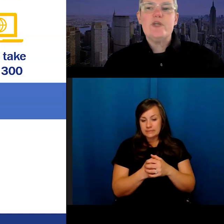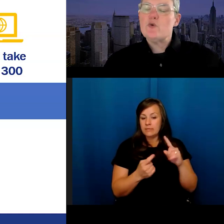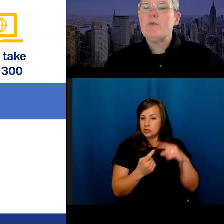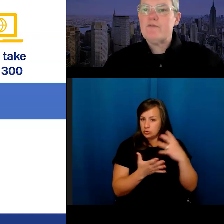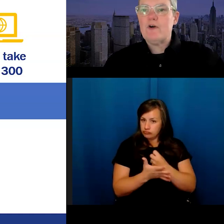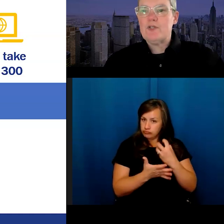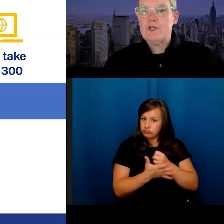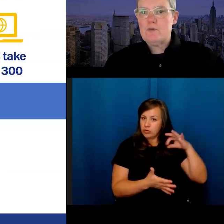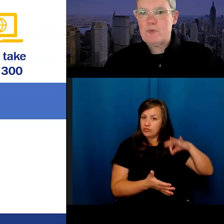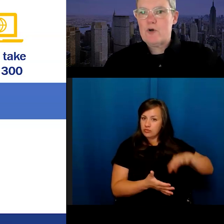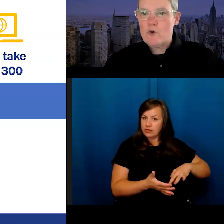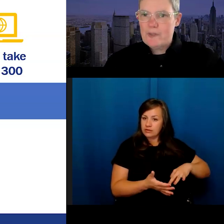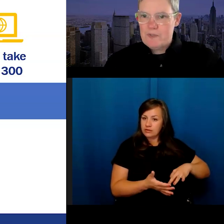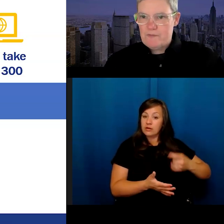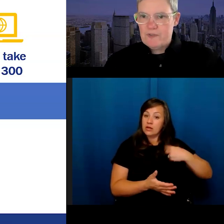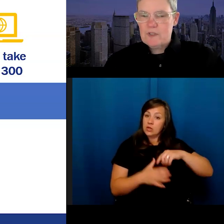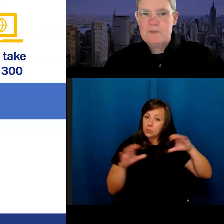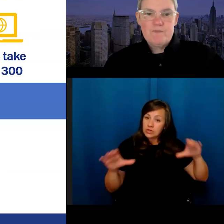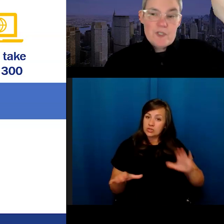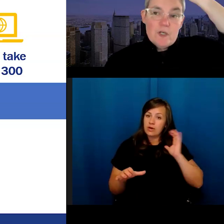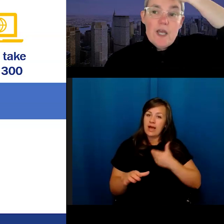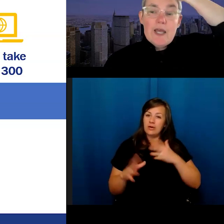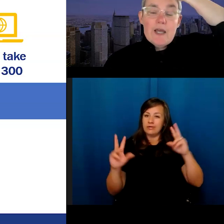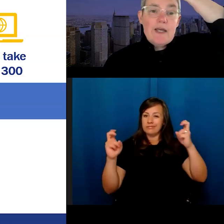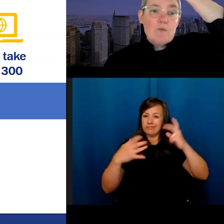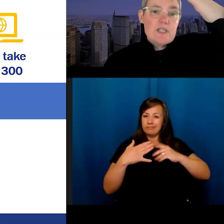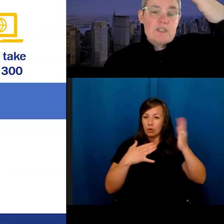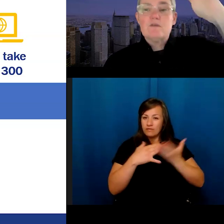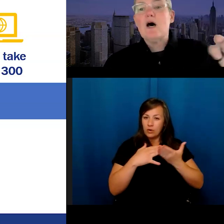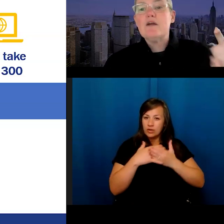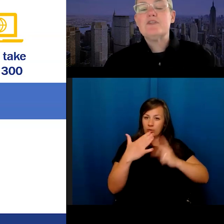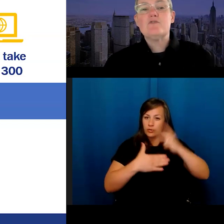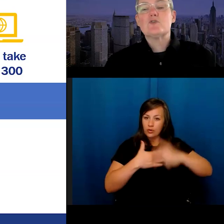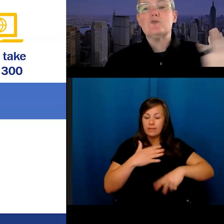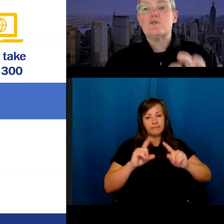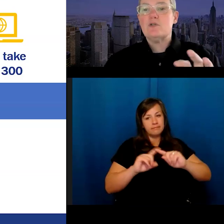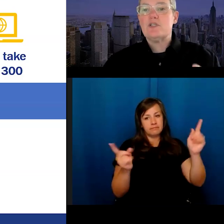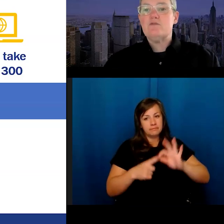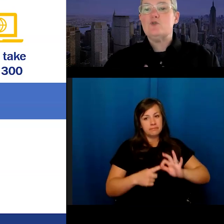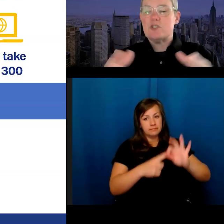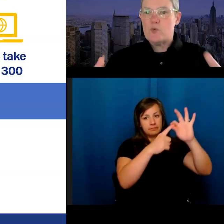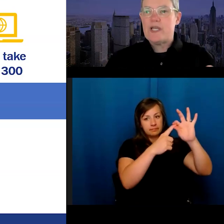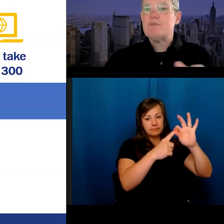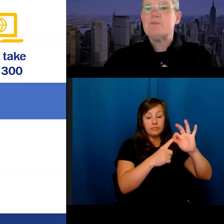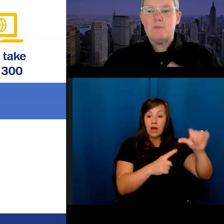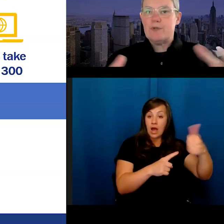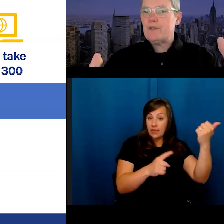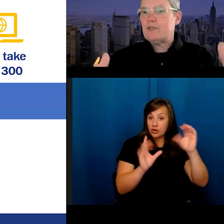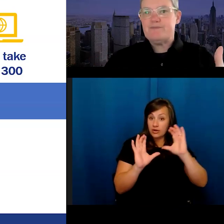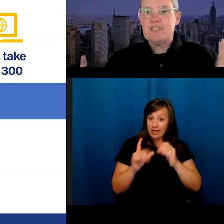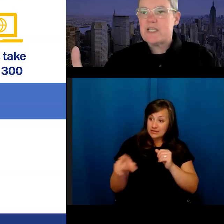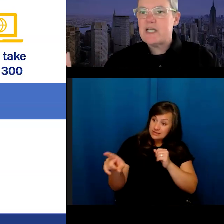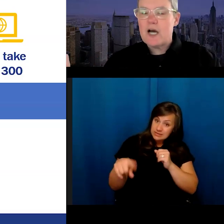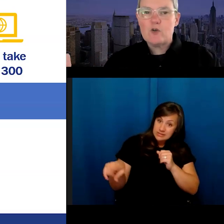that we do our portfolio program differently. And I will say, because a lot of the other schools that give you this random